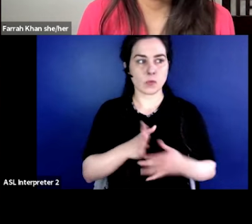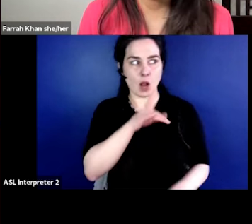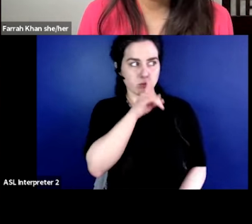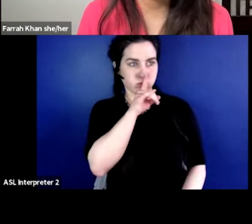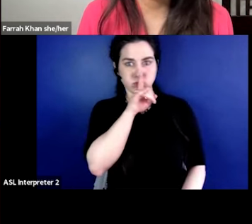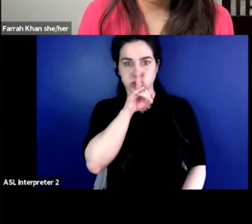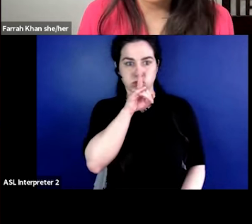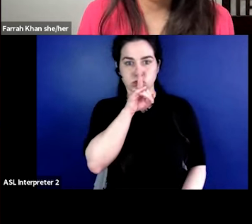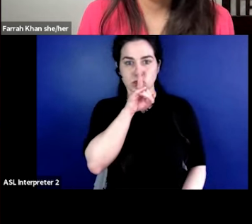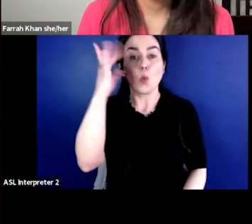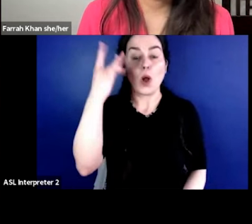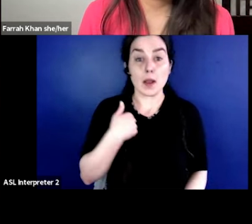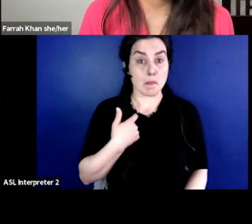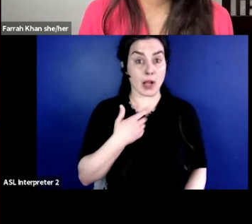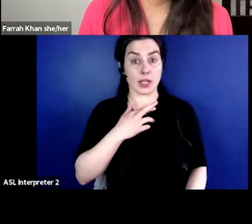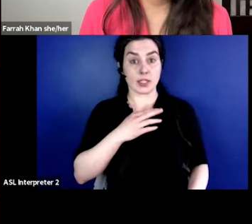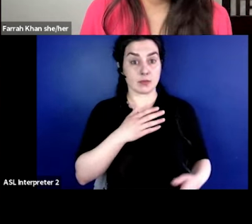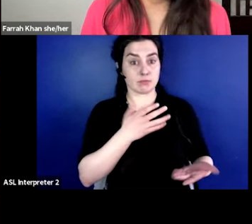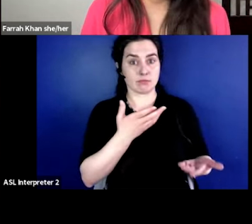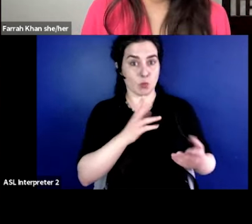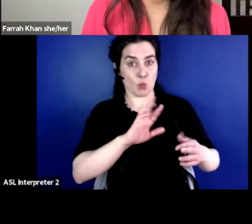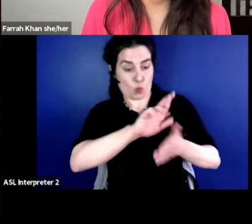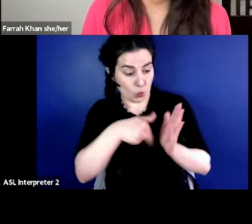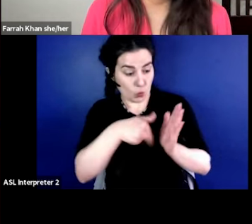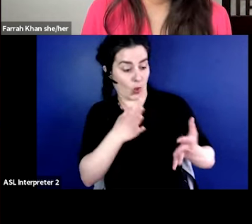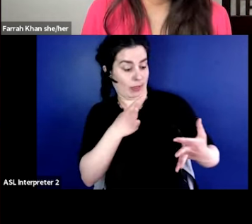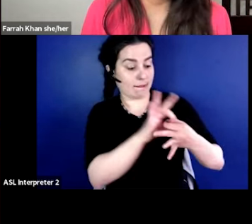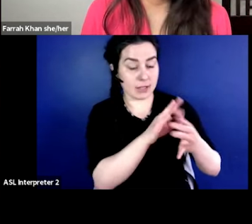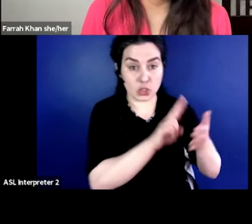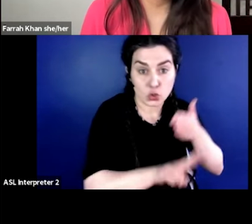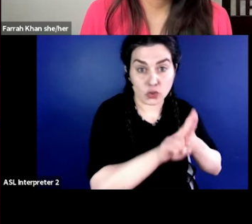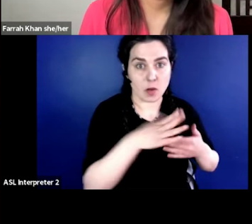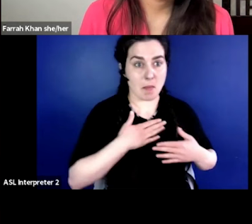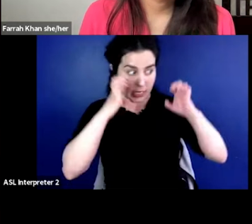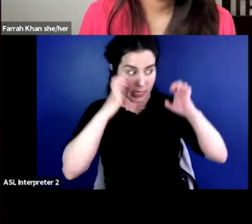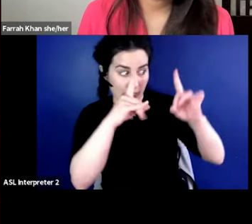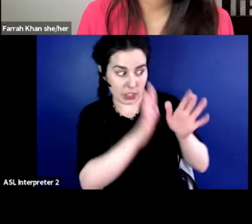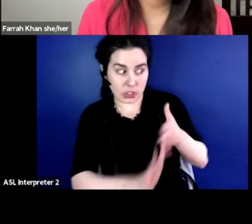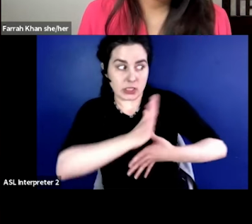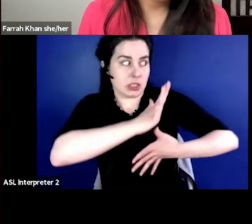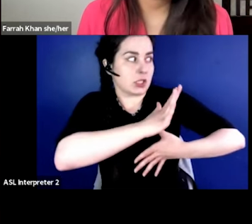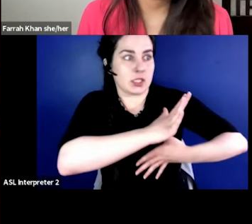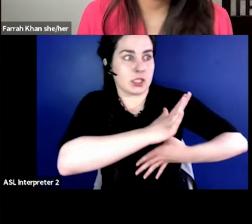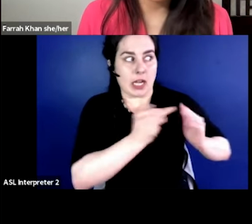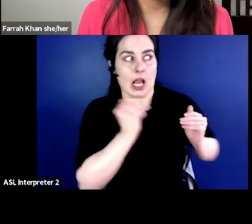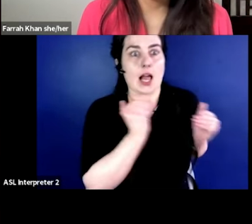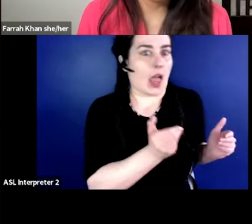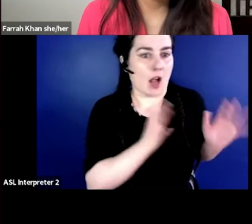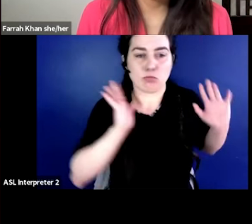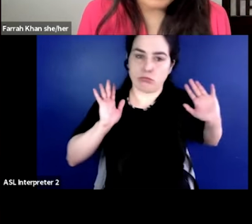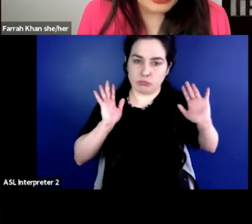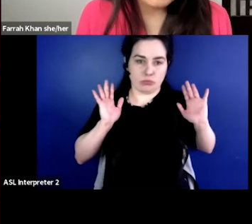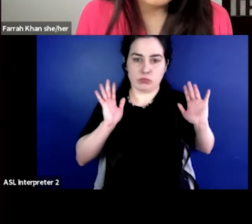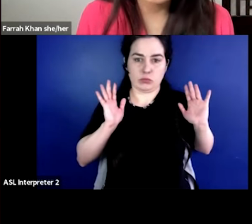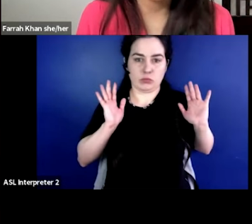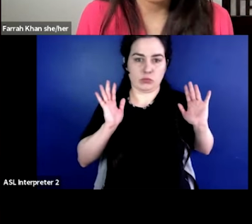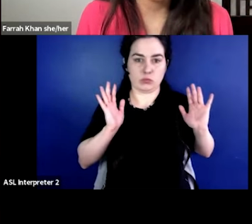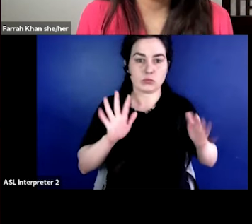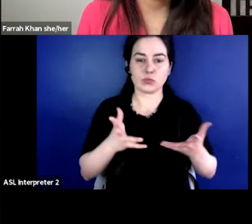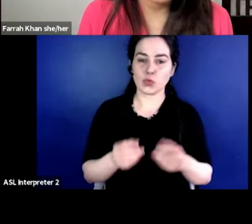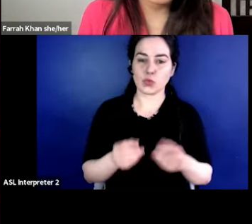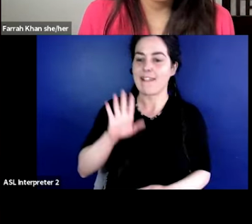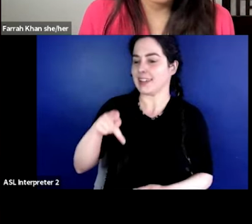fearful of losing their spot. They're fearful of putting down their education so they couldn't go forward. And yes, the cover art and the art illustrations